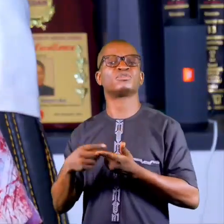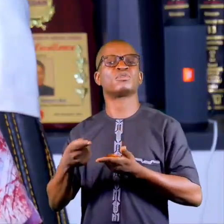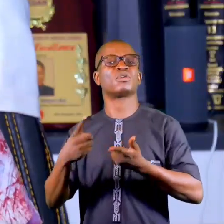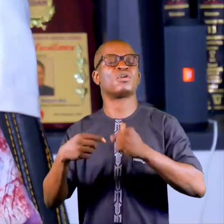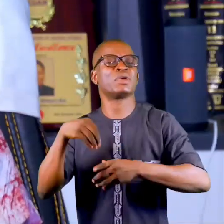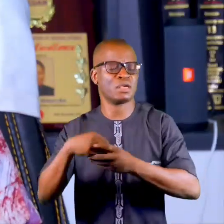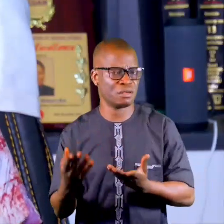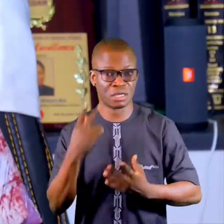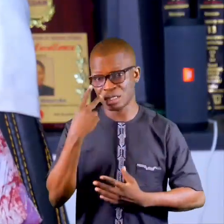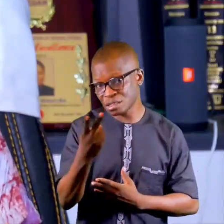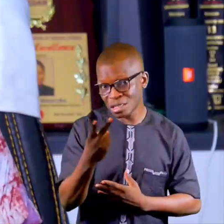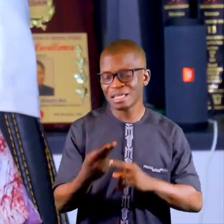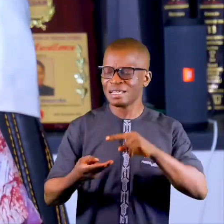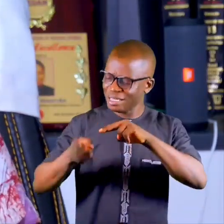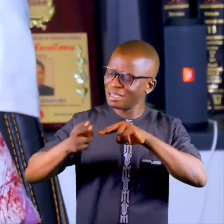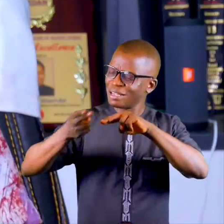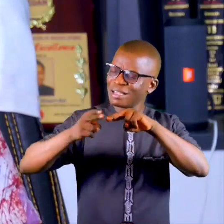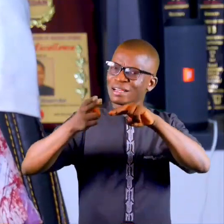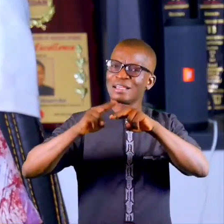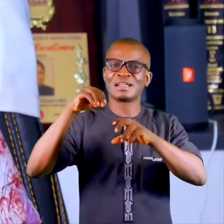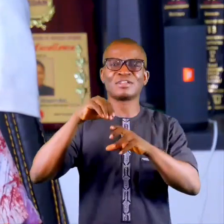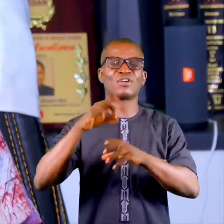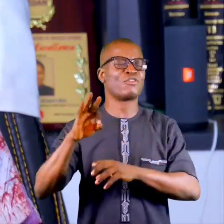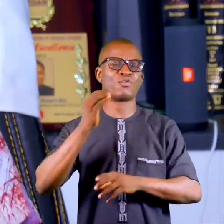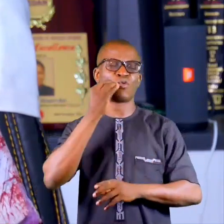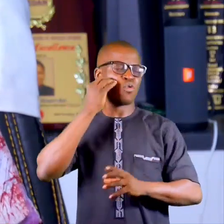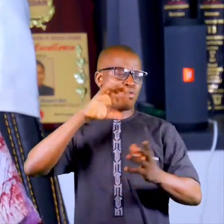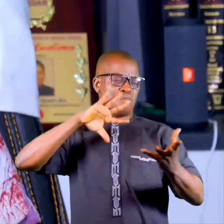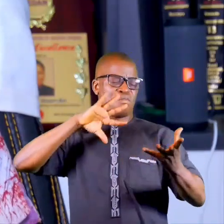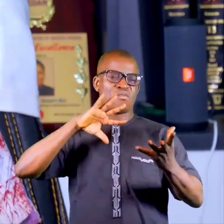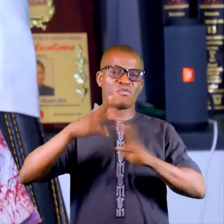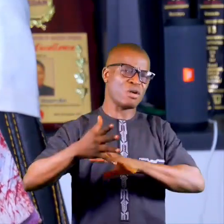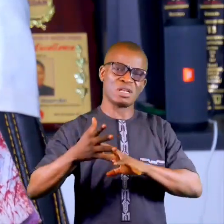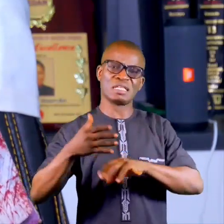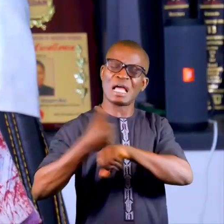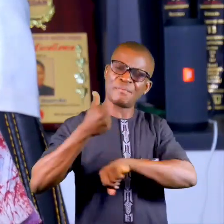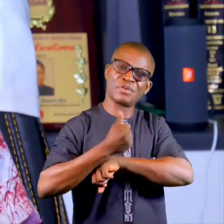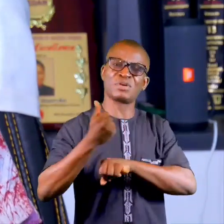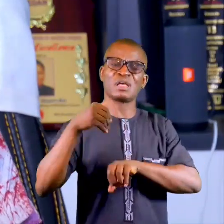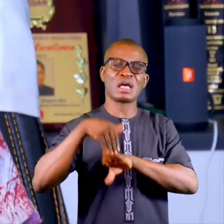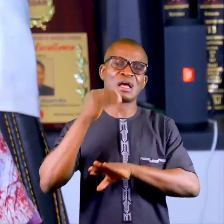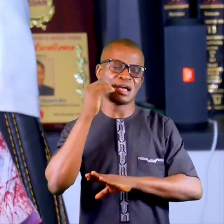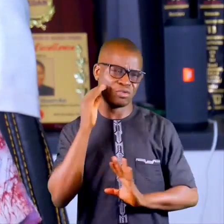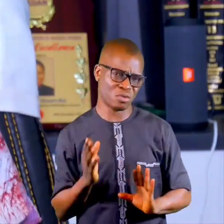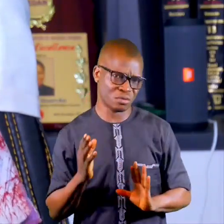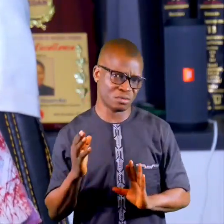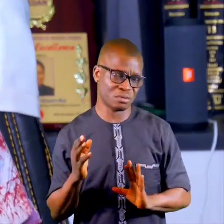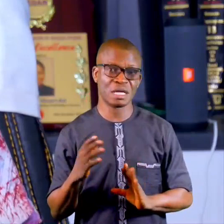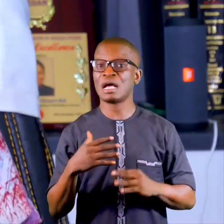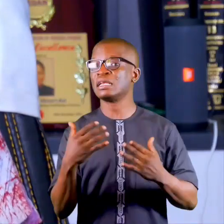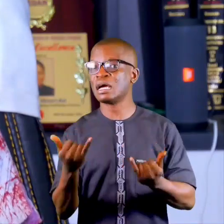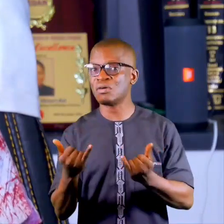seen incremental cases of spousal abuse, in the home, and there is so